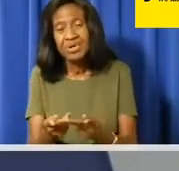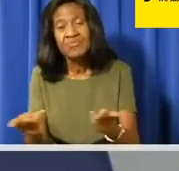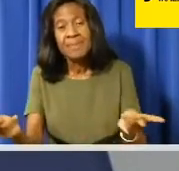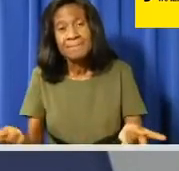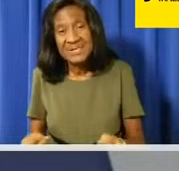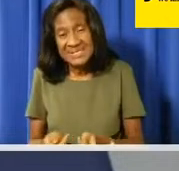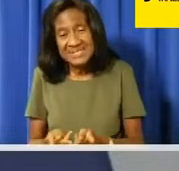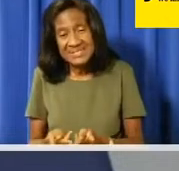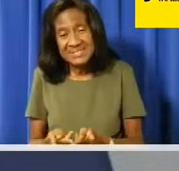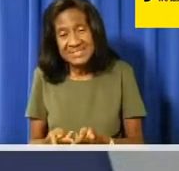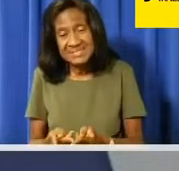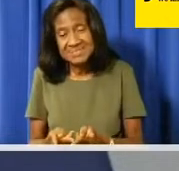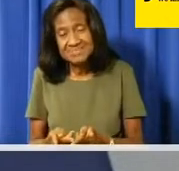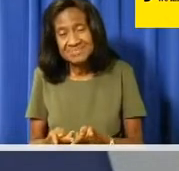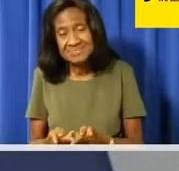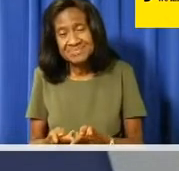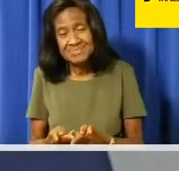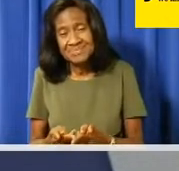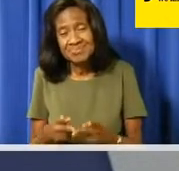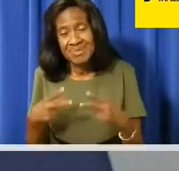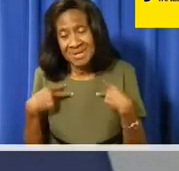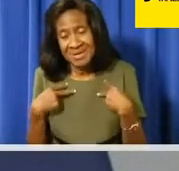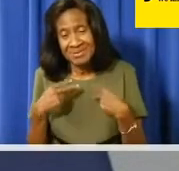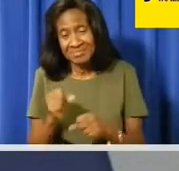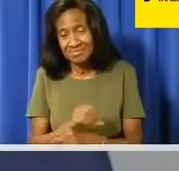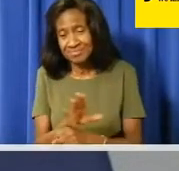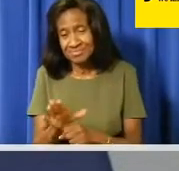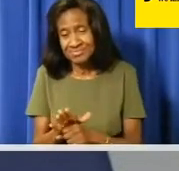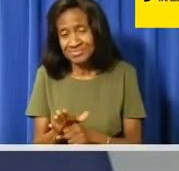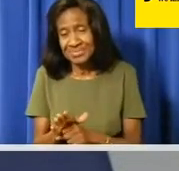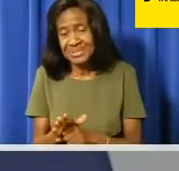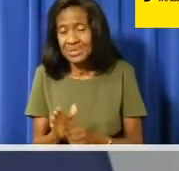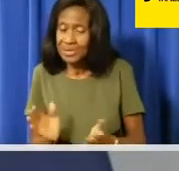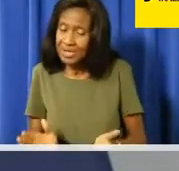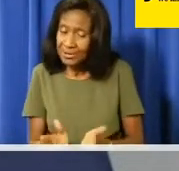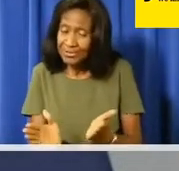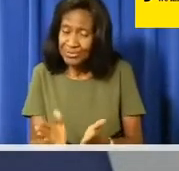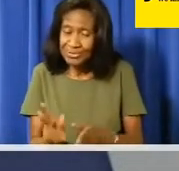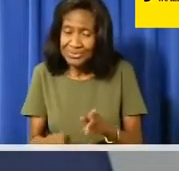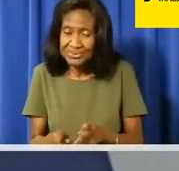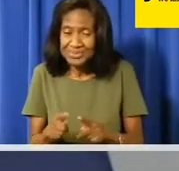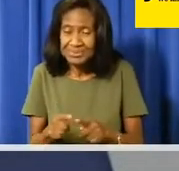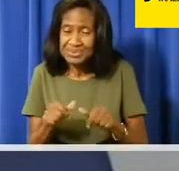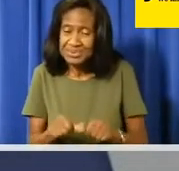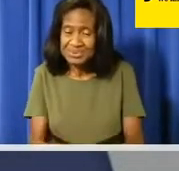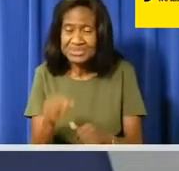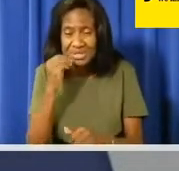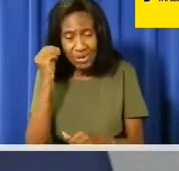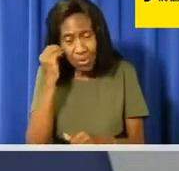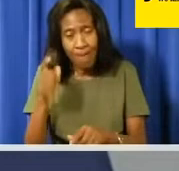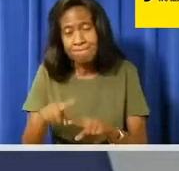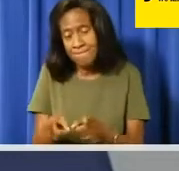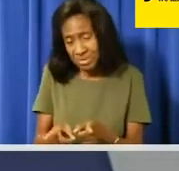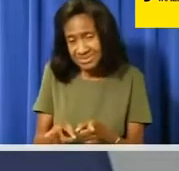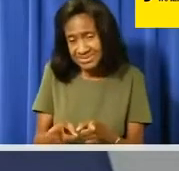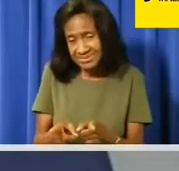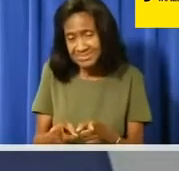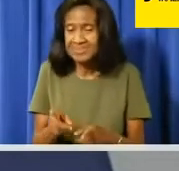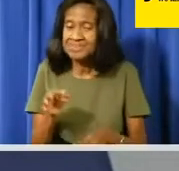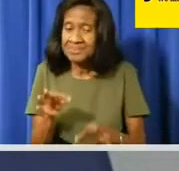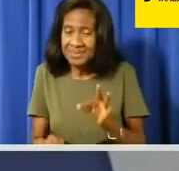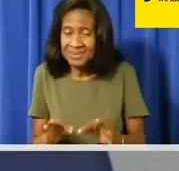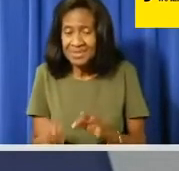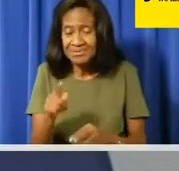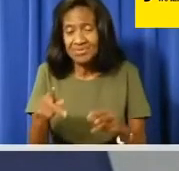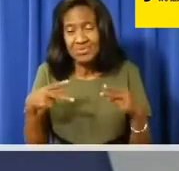going through what they're going through, we would encourage persons to stay home. But obviously, if you have other matters you